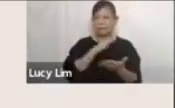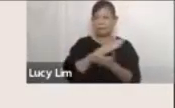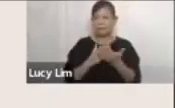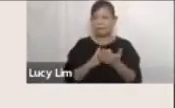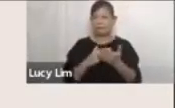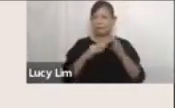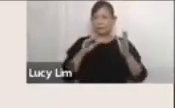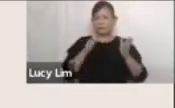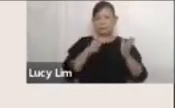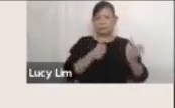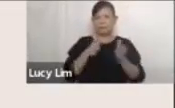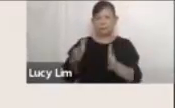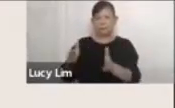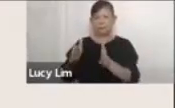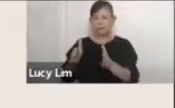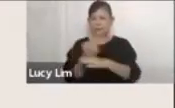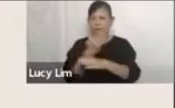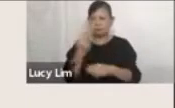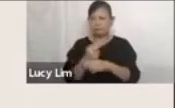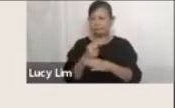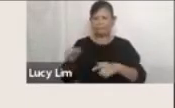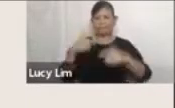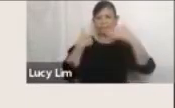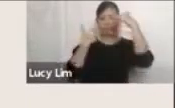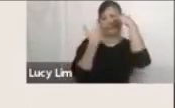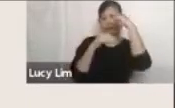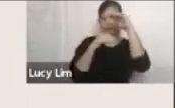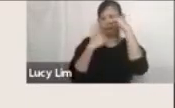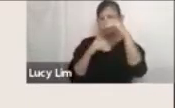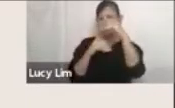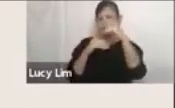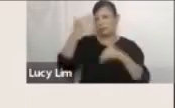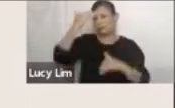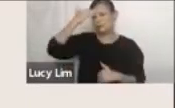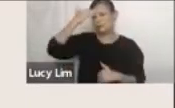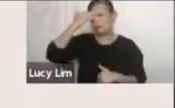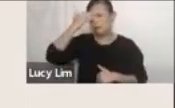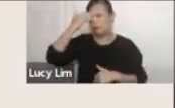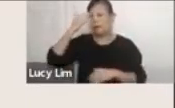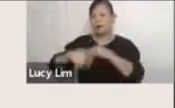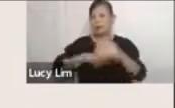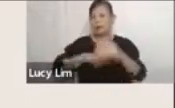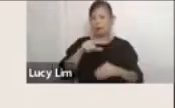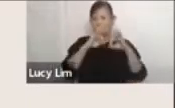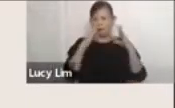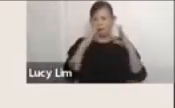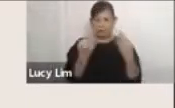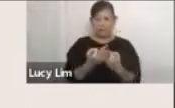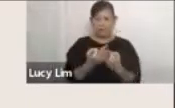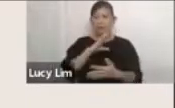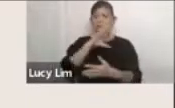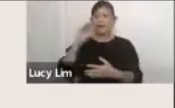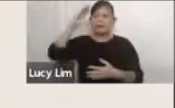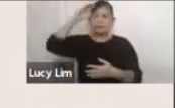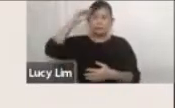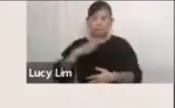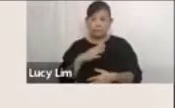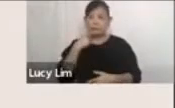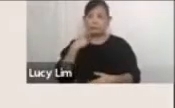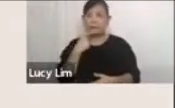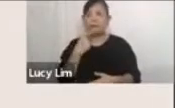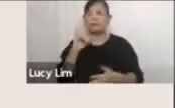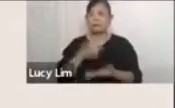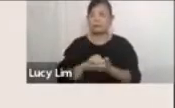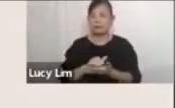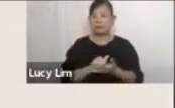limited knowledge on the family planning methods used by other people. The male participants stated that the main method of family planning